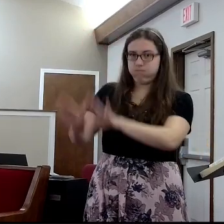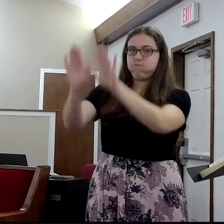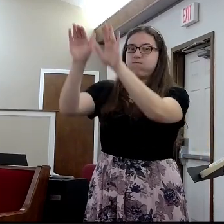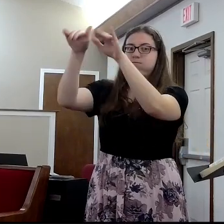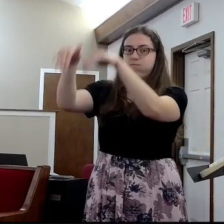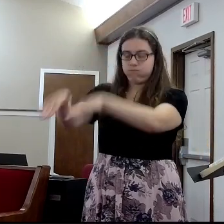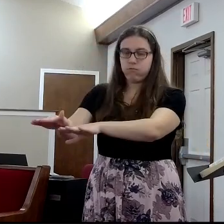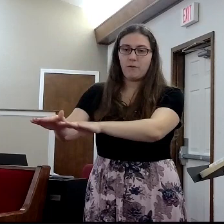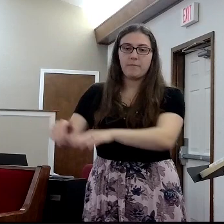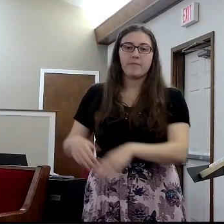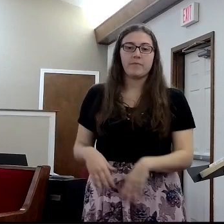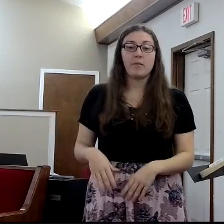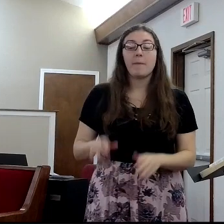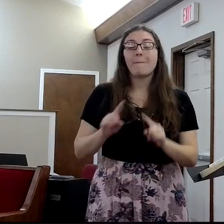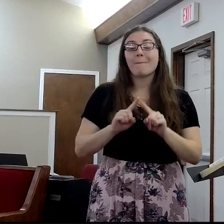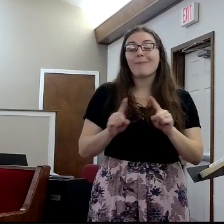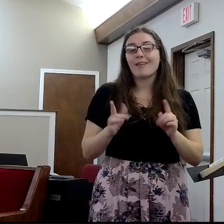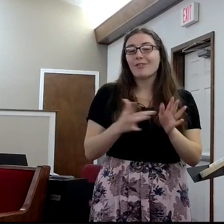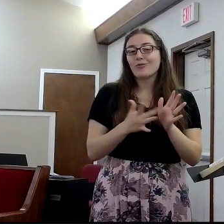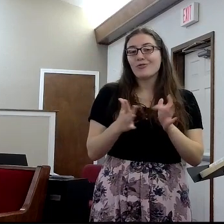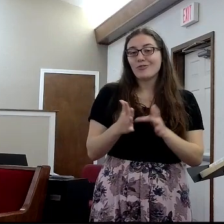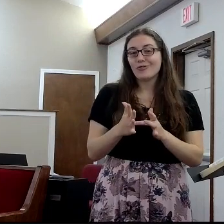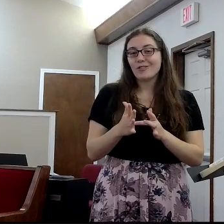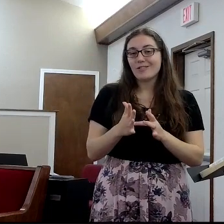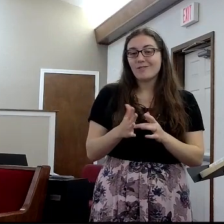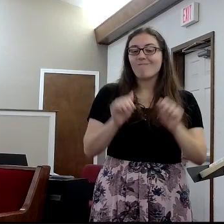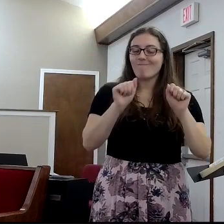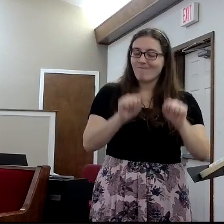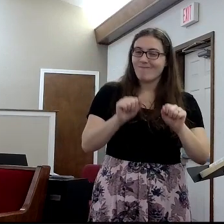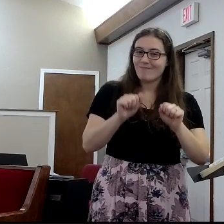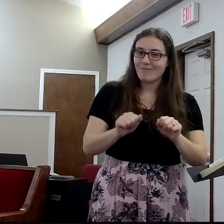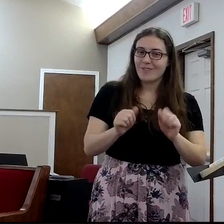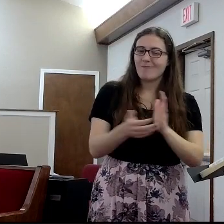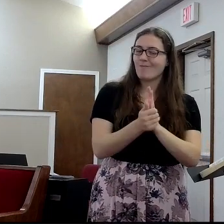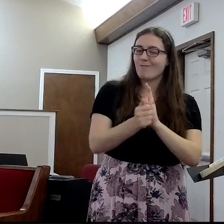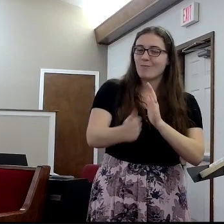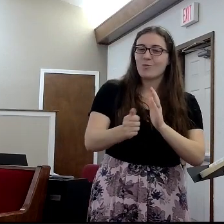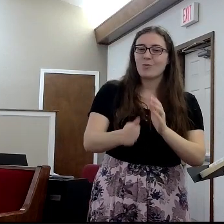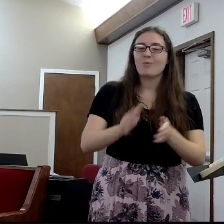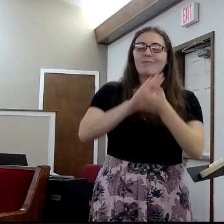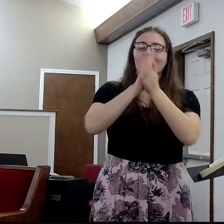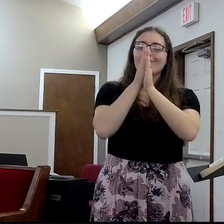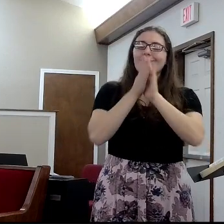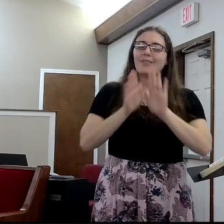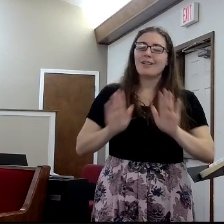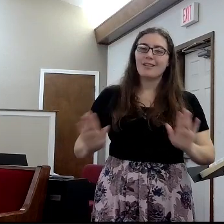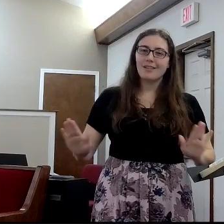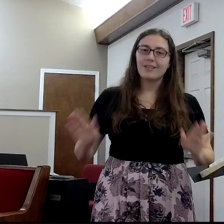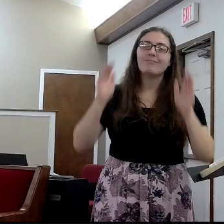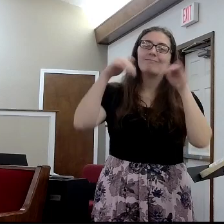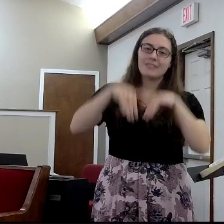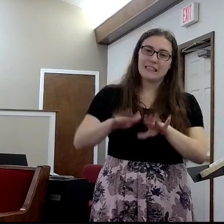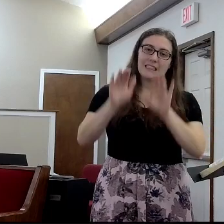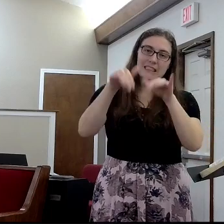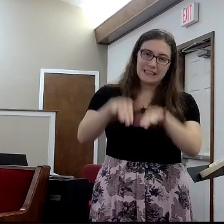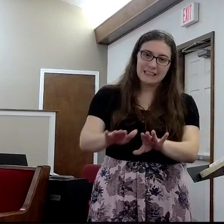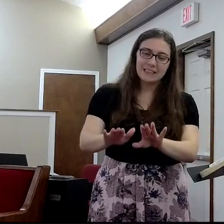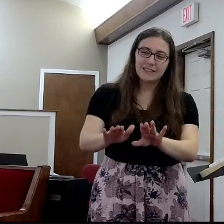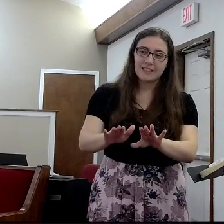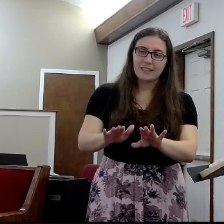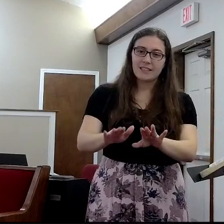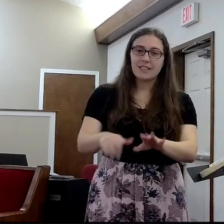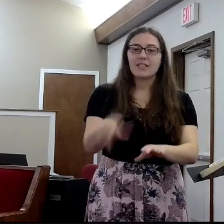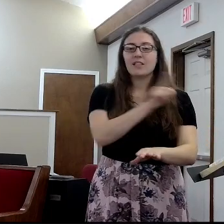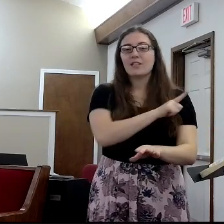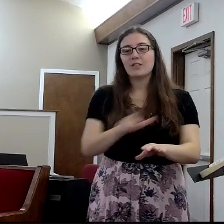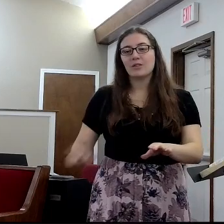as stated before, if you come to know Jesus, you can know the Jesus who calms seas. Again, we looked at the Jeremiah 9 this